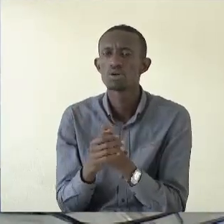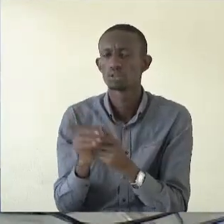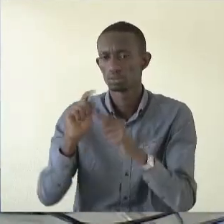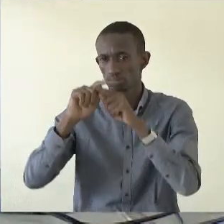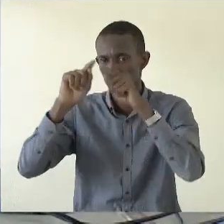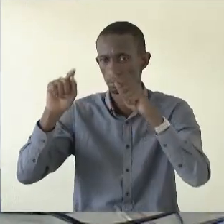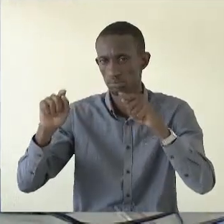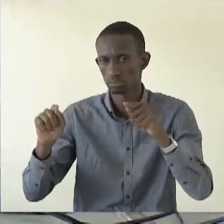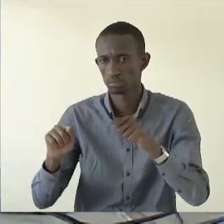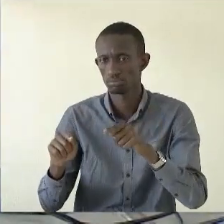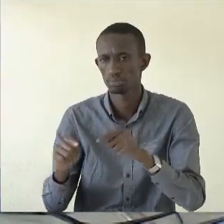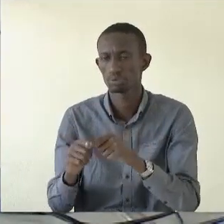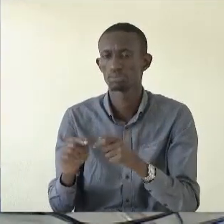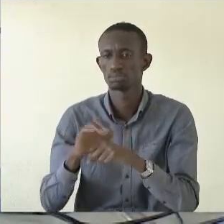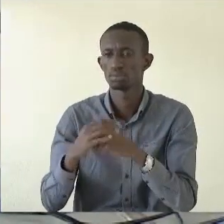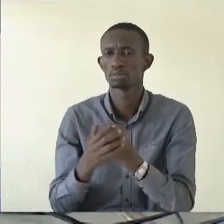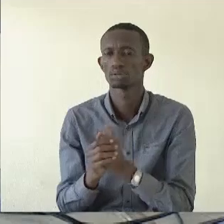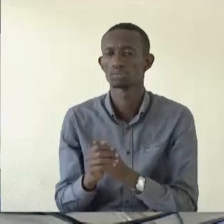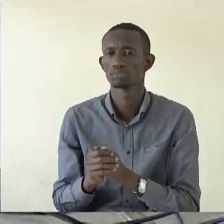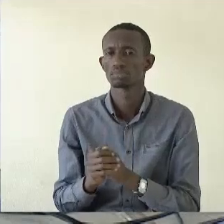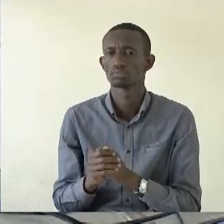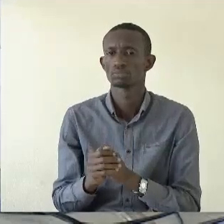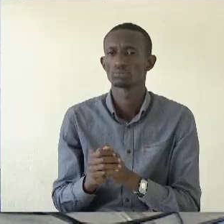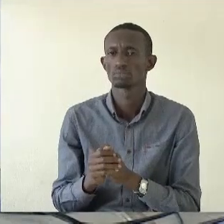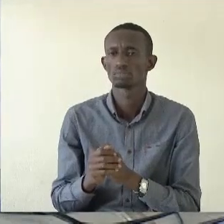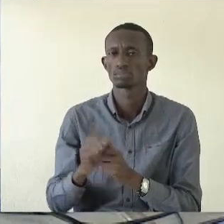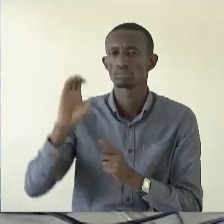produces our compound that we have over there